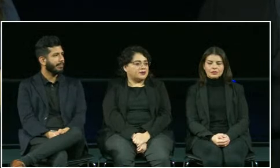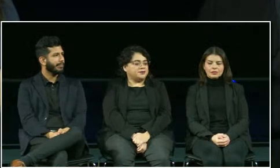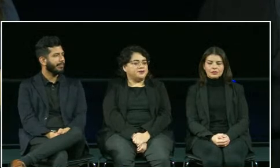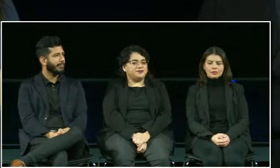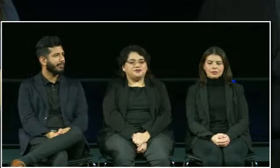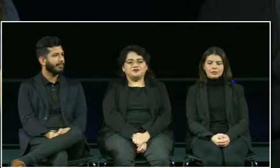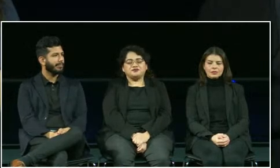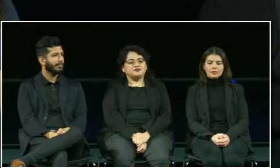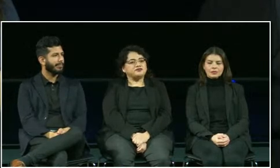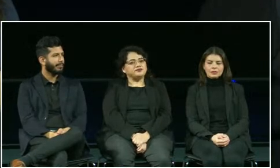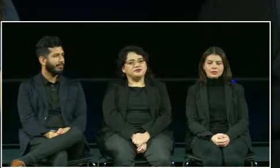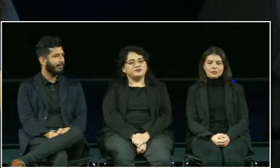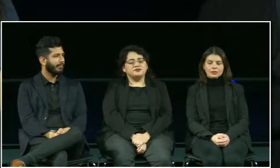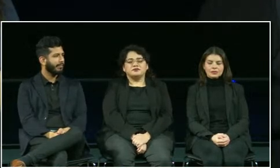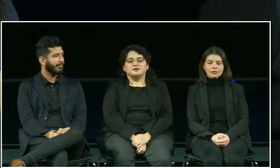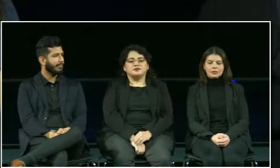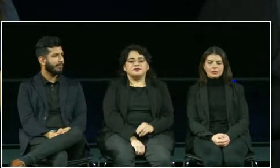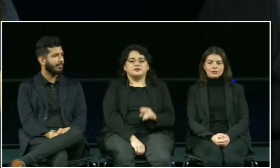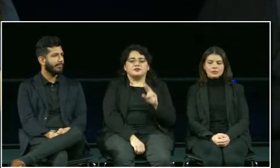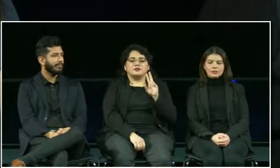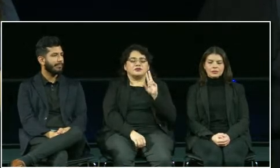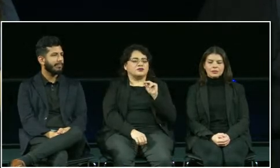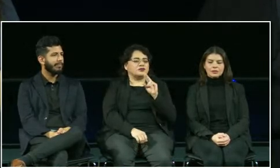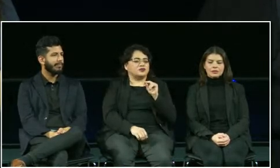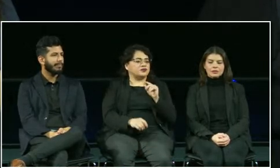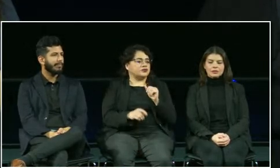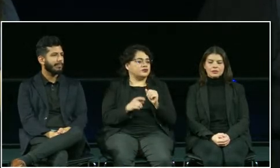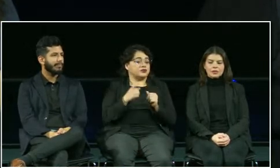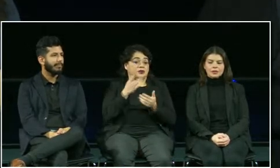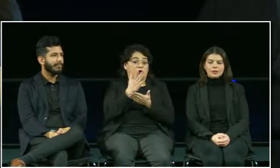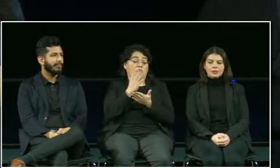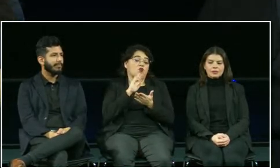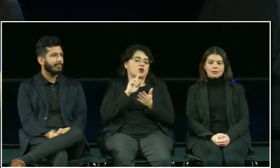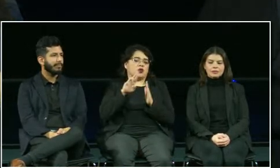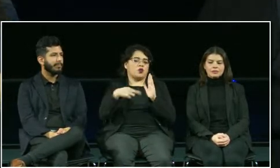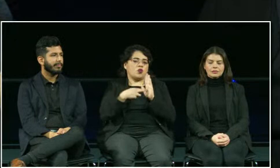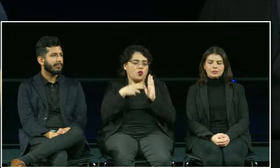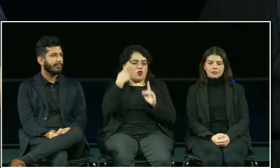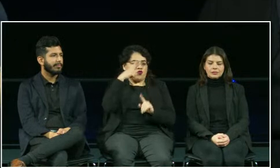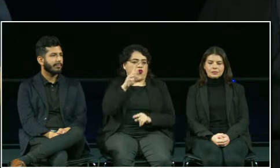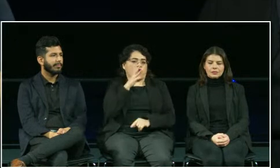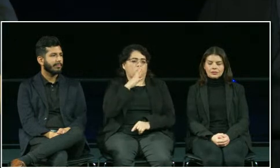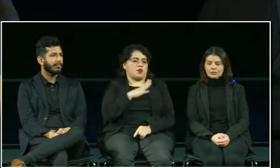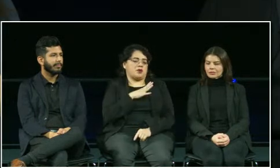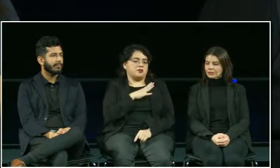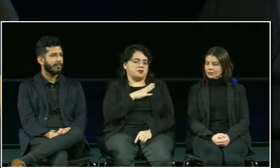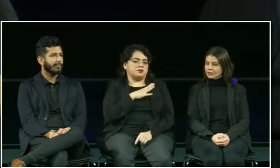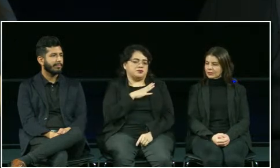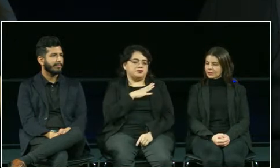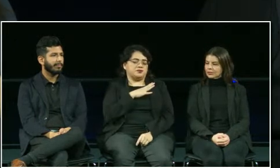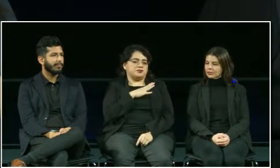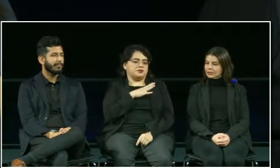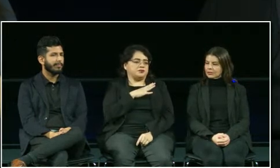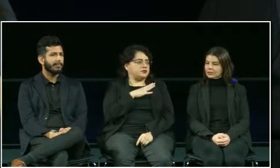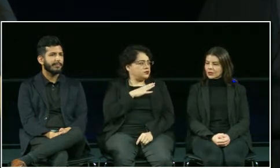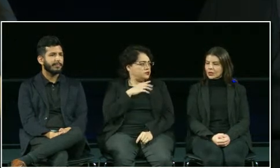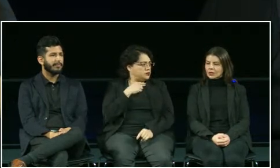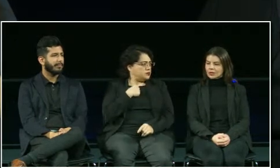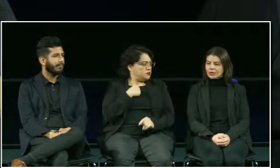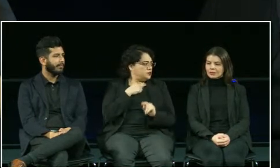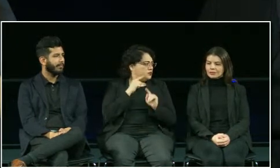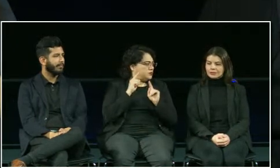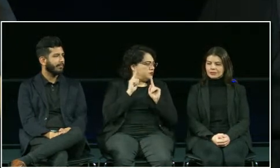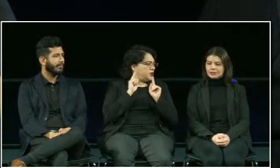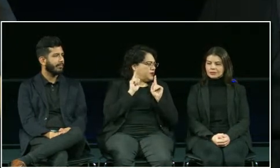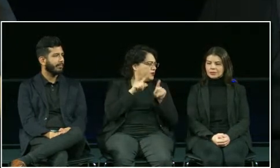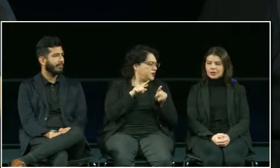originally, well, the part is for a woman, and we went to Trondheim because we had to